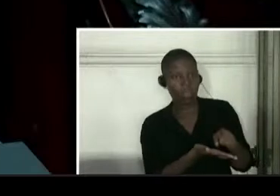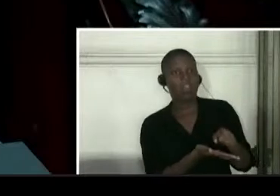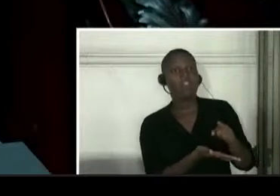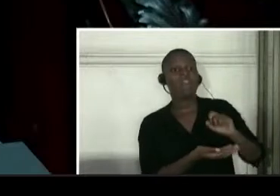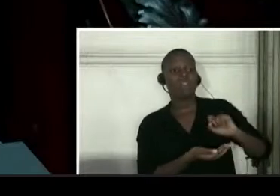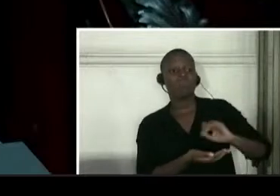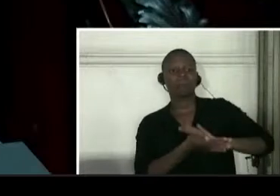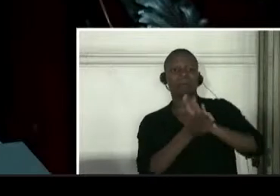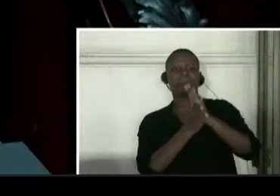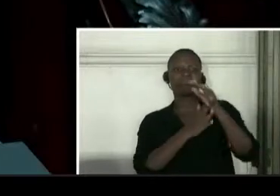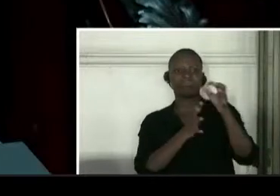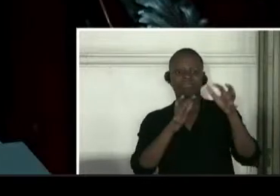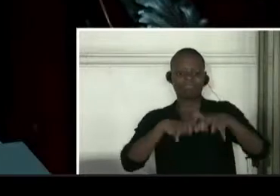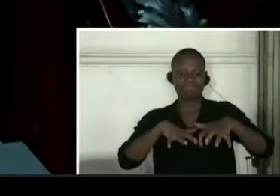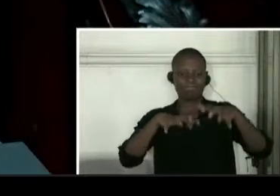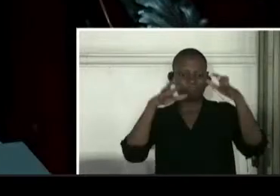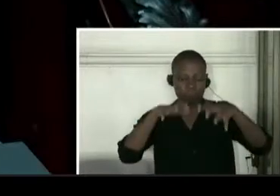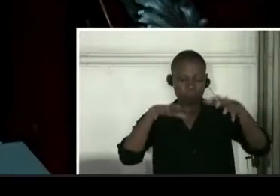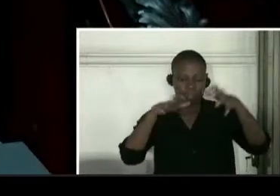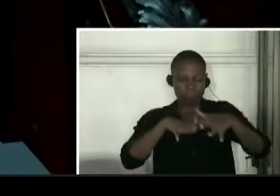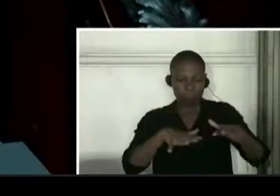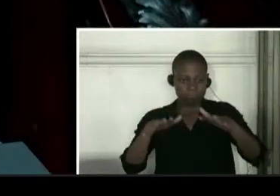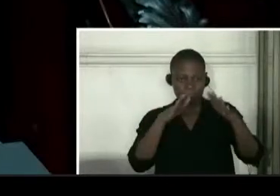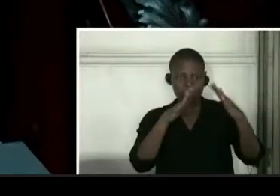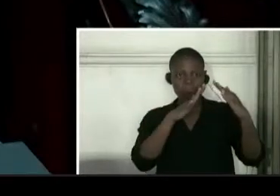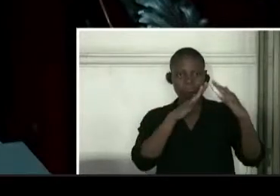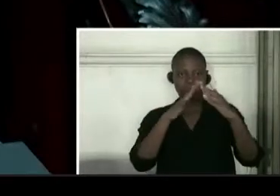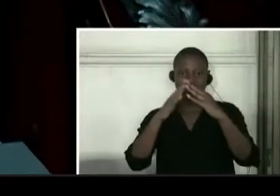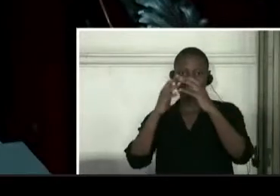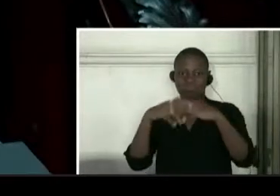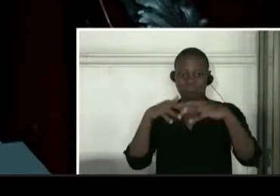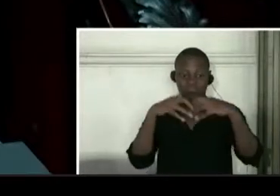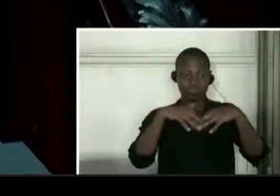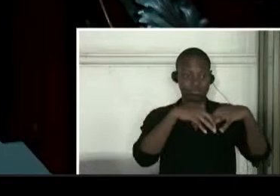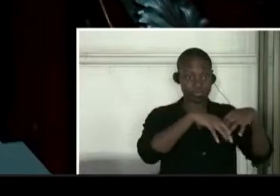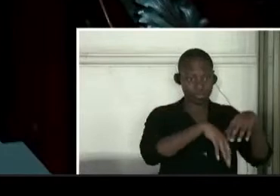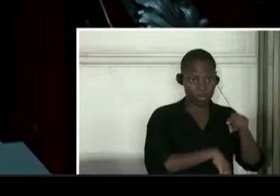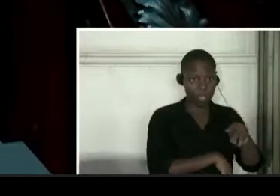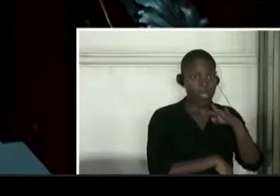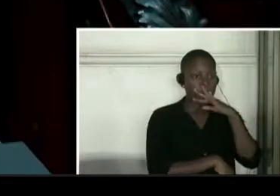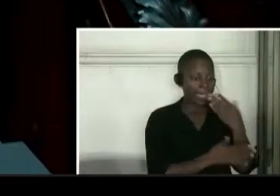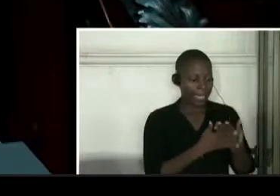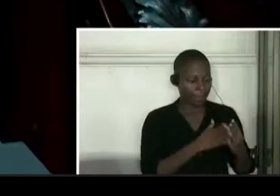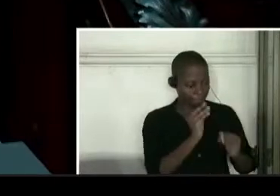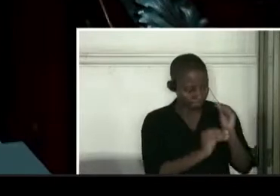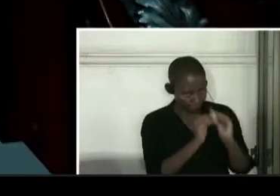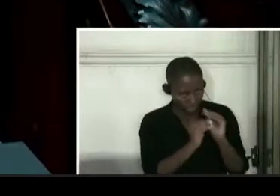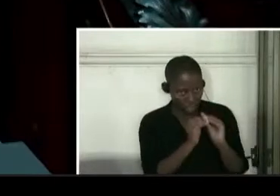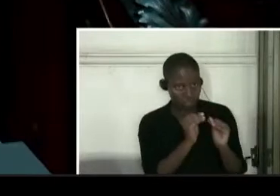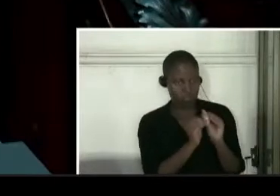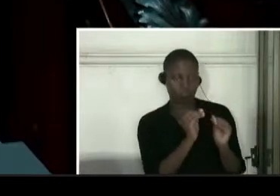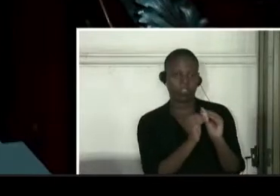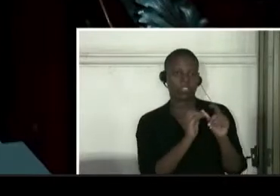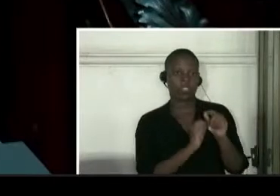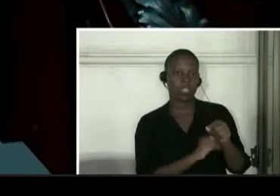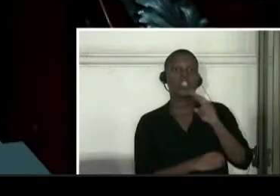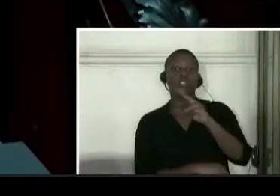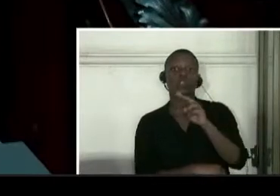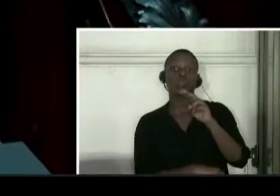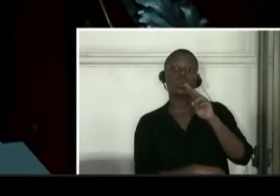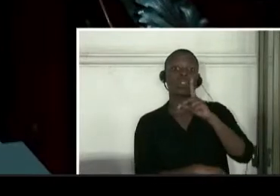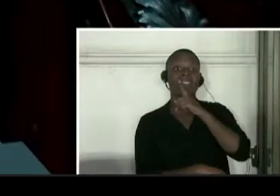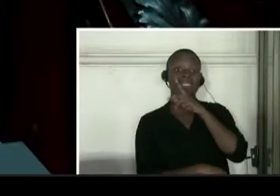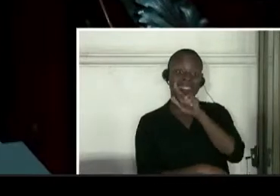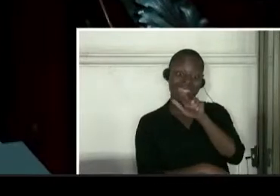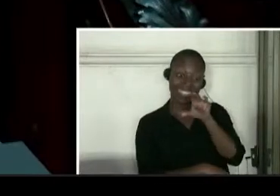damaged properties. The funds were for reconstruction and repairs of 2,800 damaged properties.